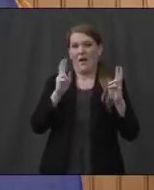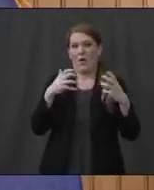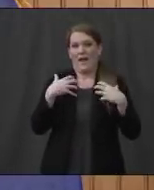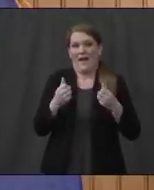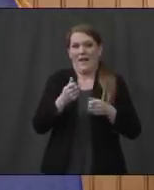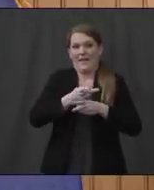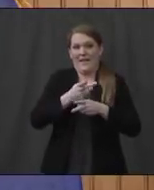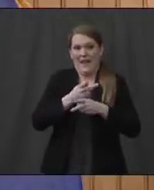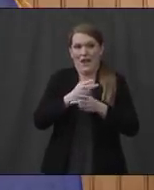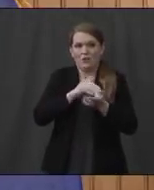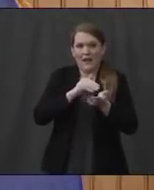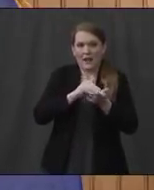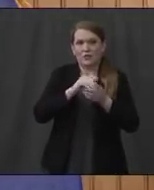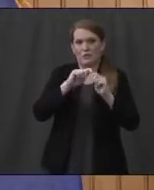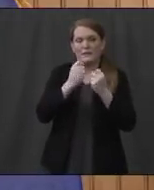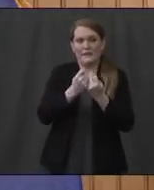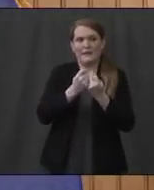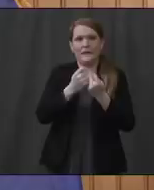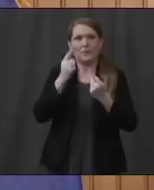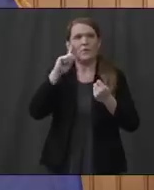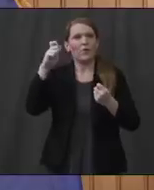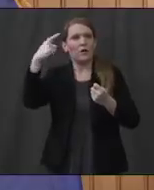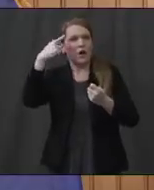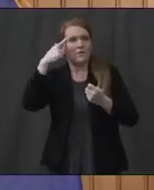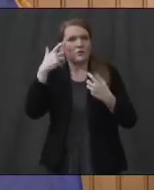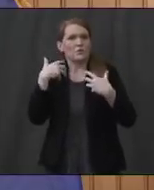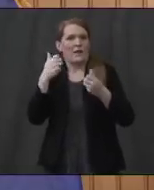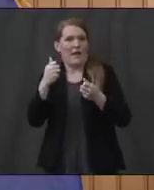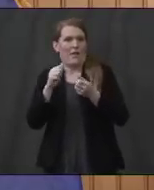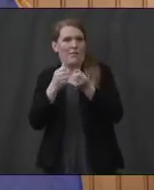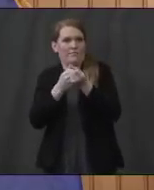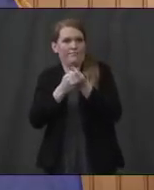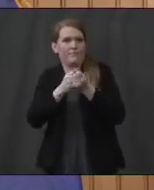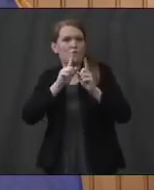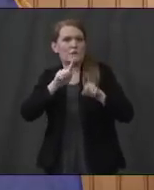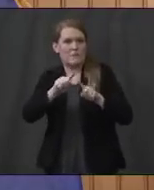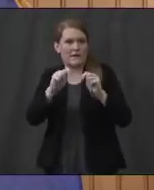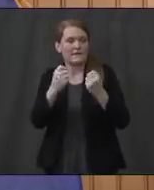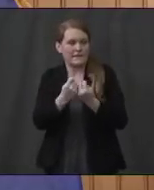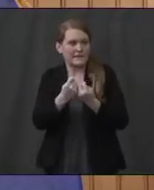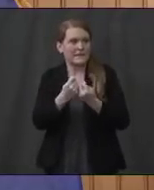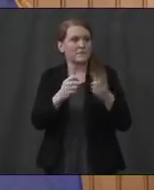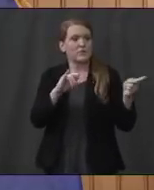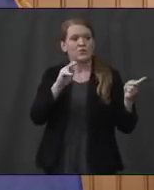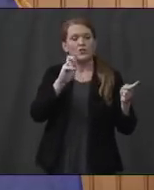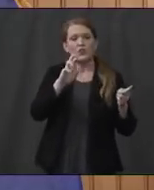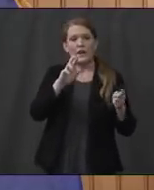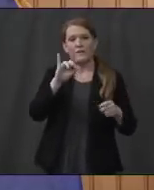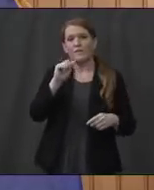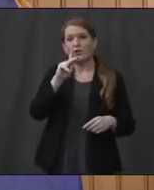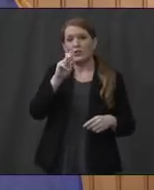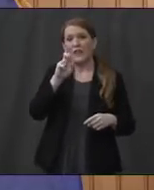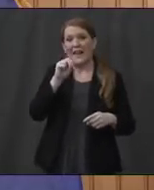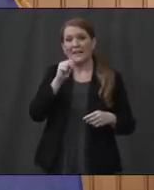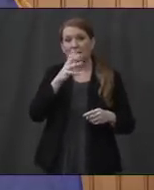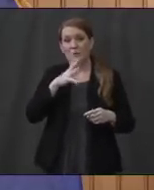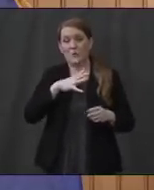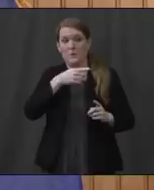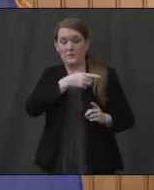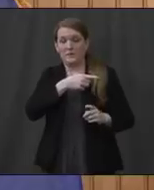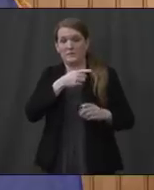the Governor's Health System Response Team. And Jennifer Jackson, you know, from the